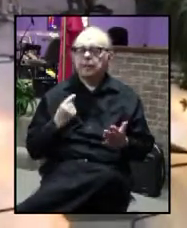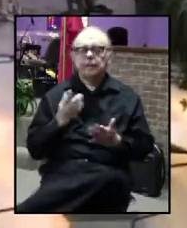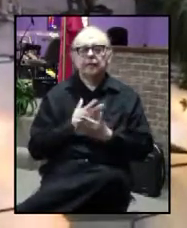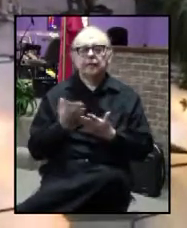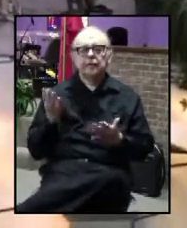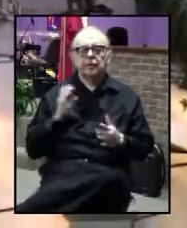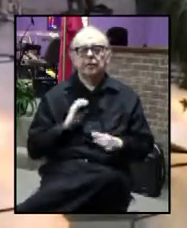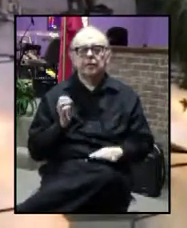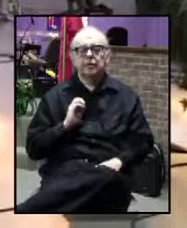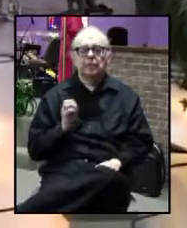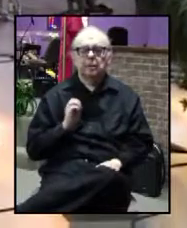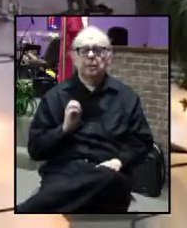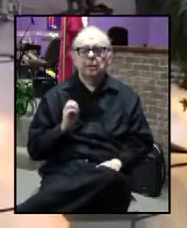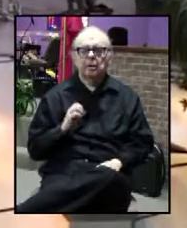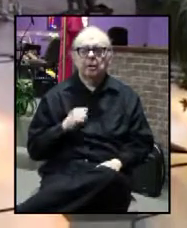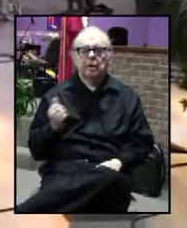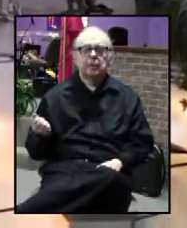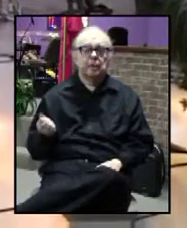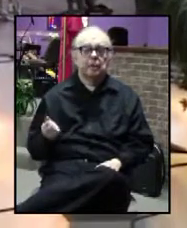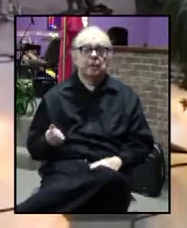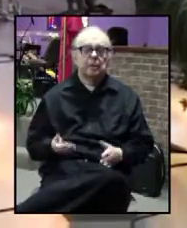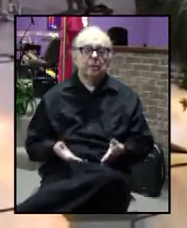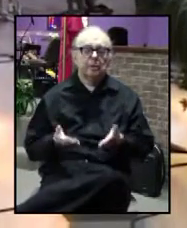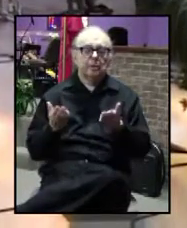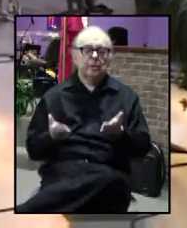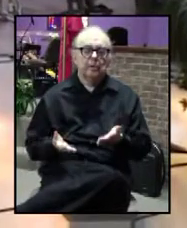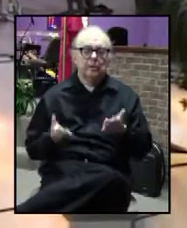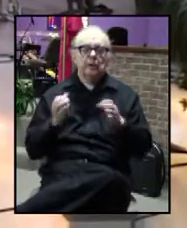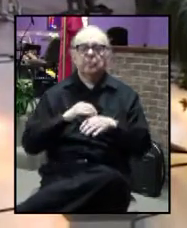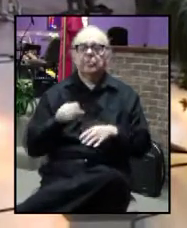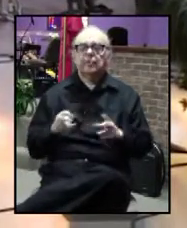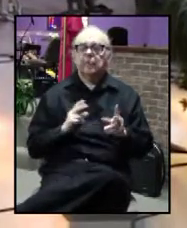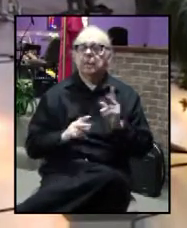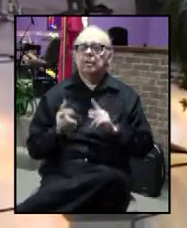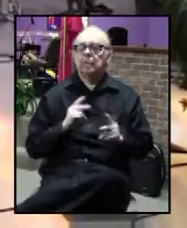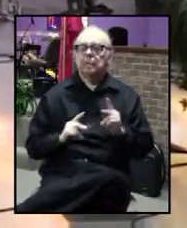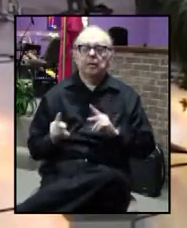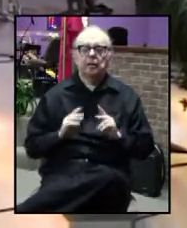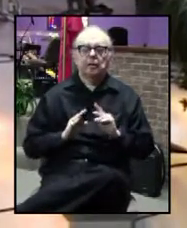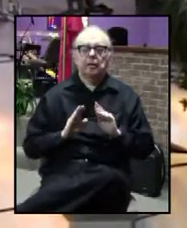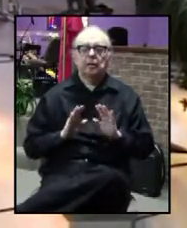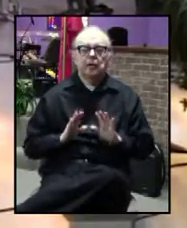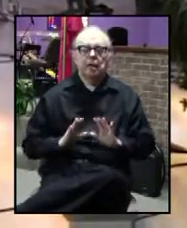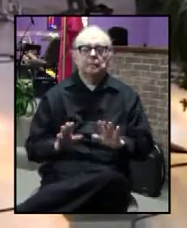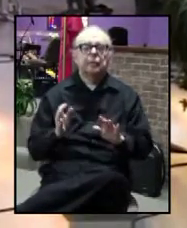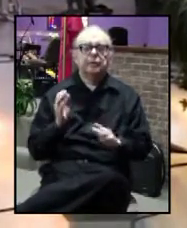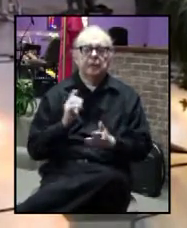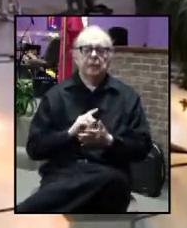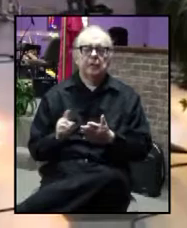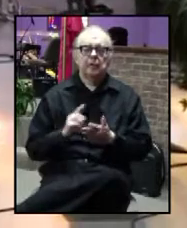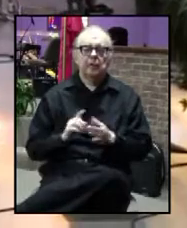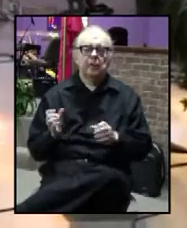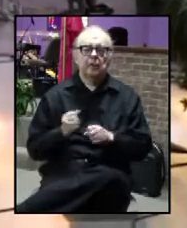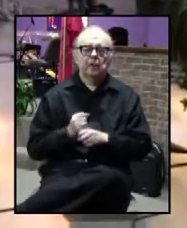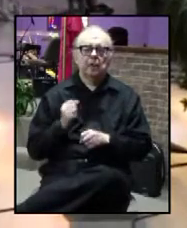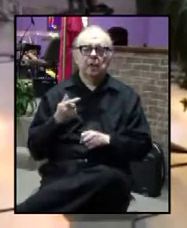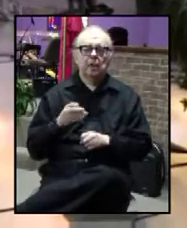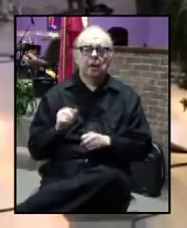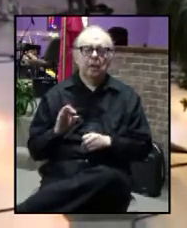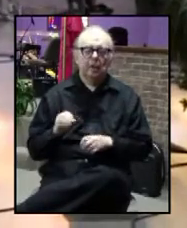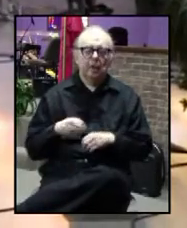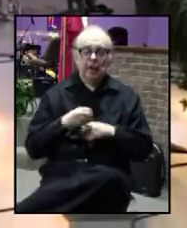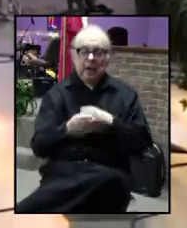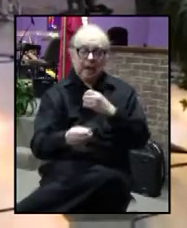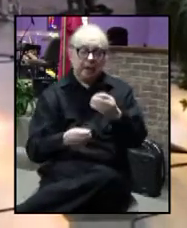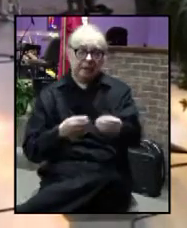So what we're doing is another big push to invite. But what I'm doing is I'm pushing every week that you guys take these cards and